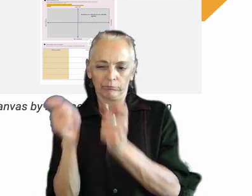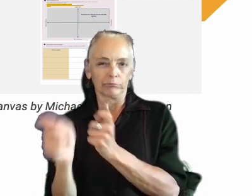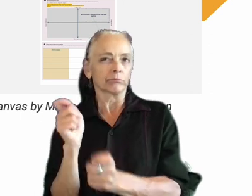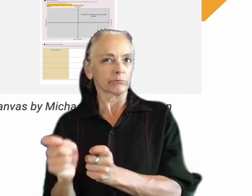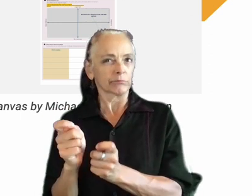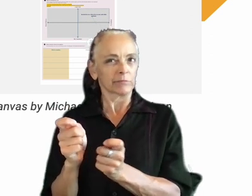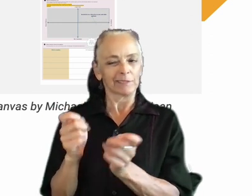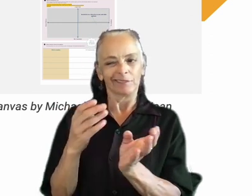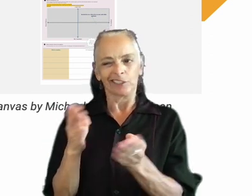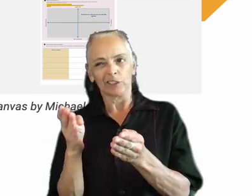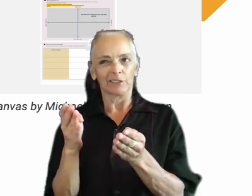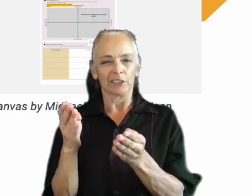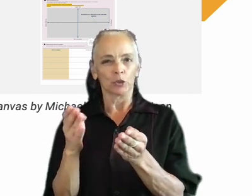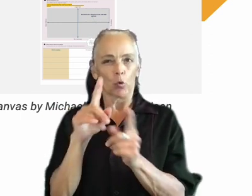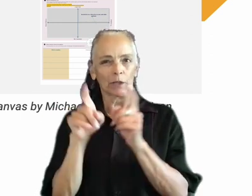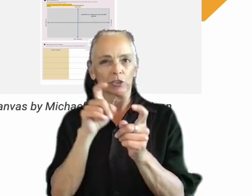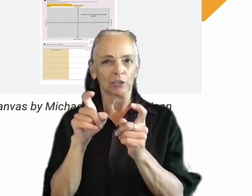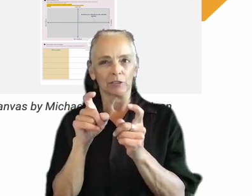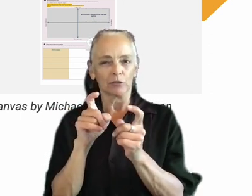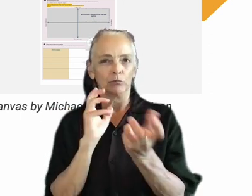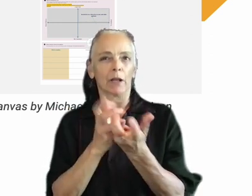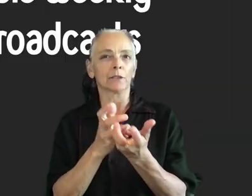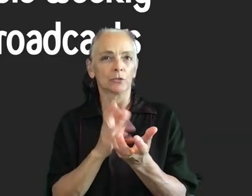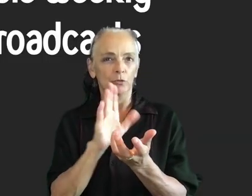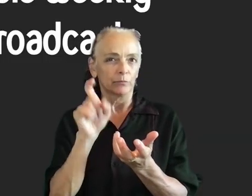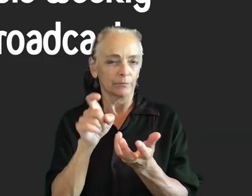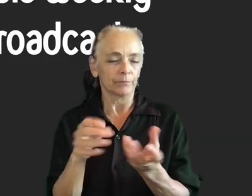and rejig the kinds of questions that you're asking.